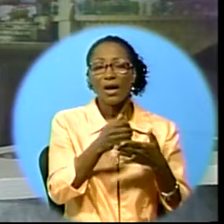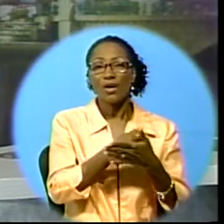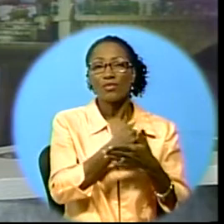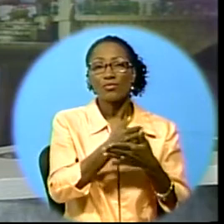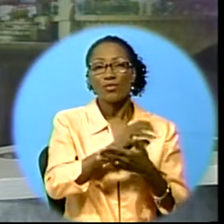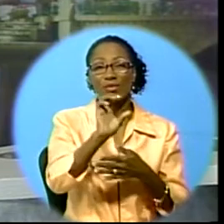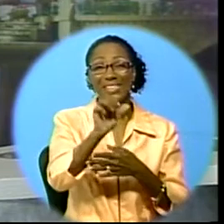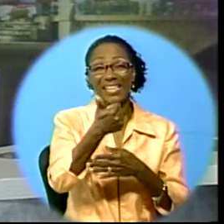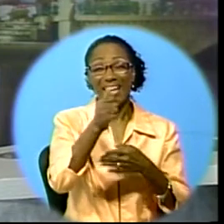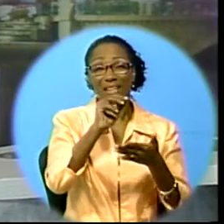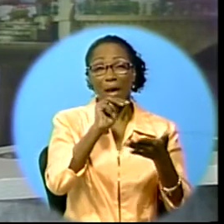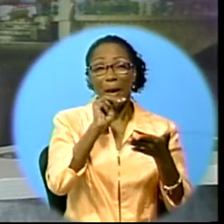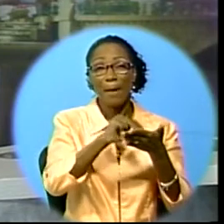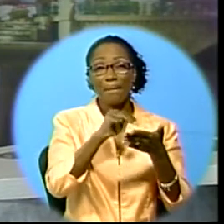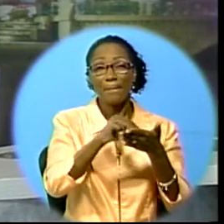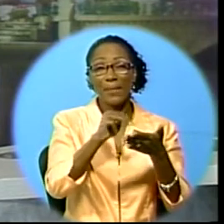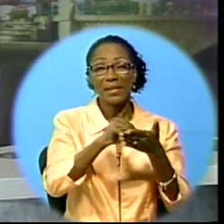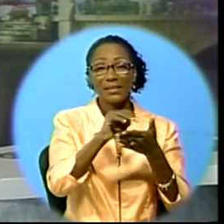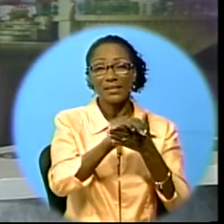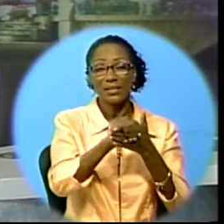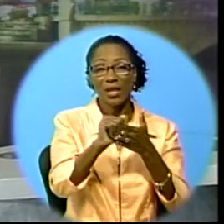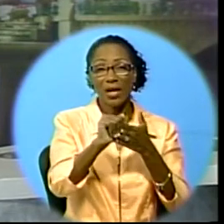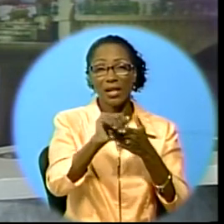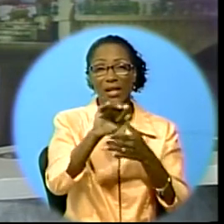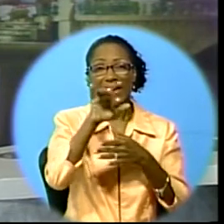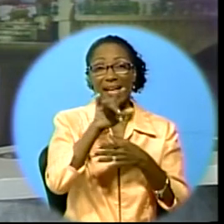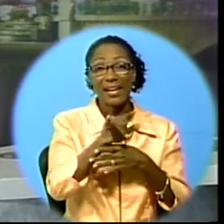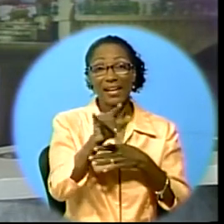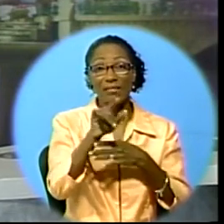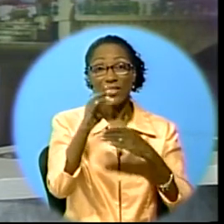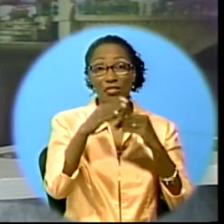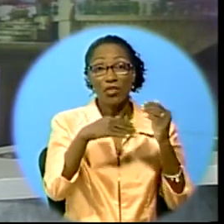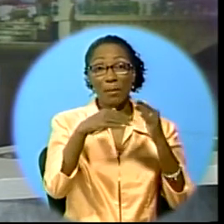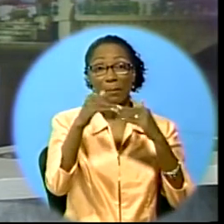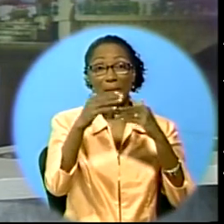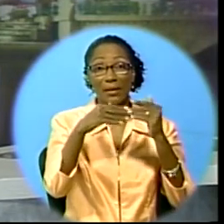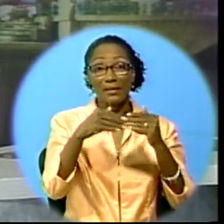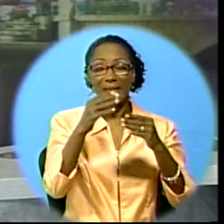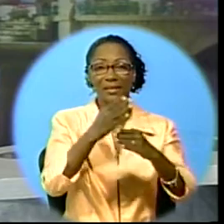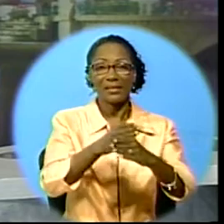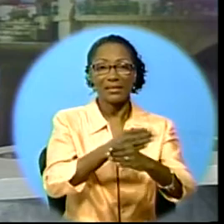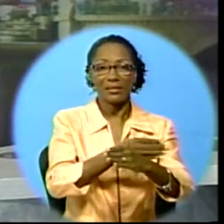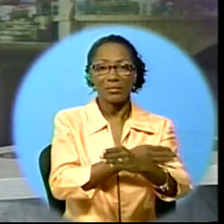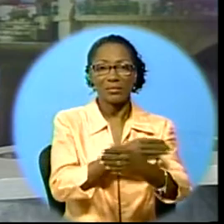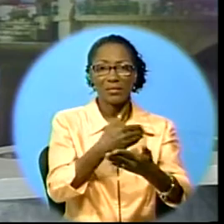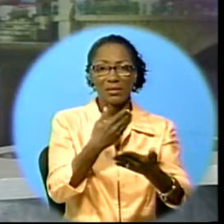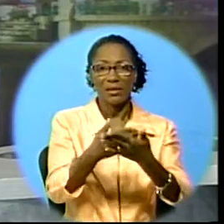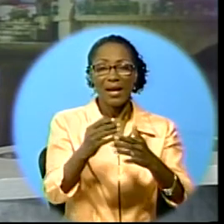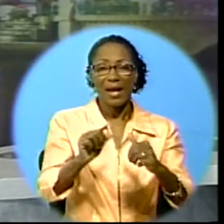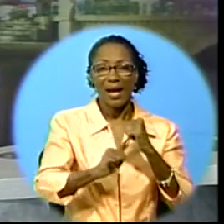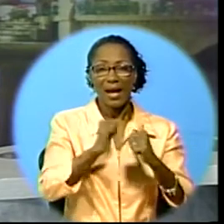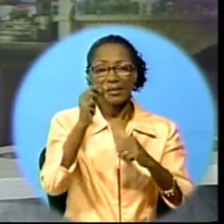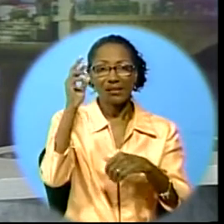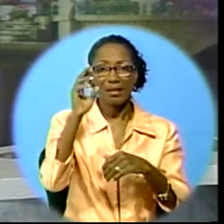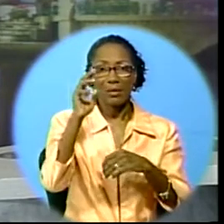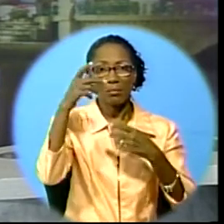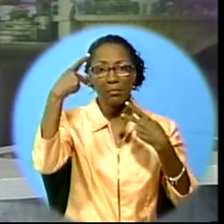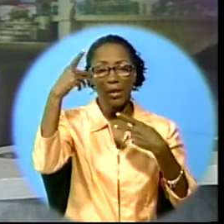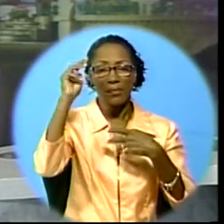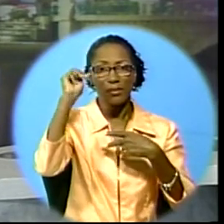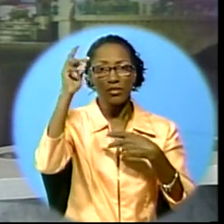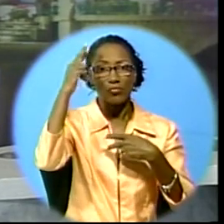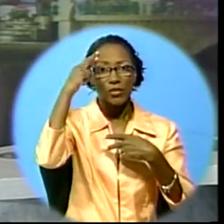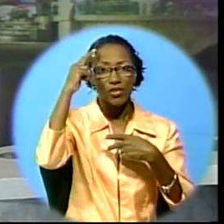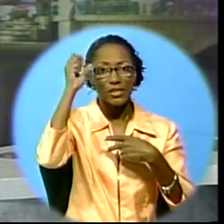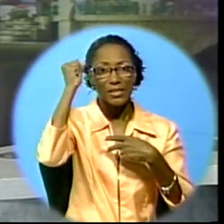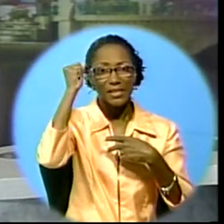Construction of a new $10 million civil aviation building is progressing well. Acting Prime Minister Richard Seeley visited the